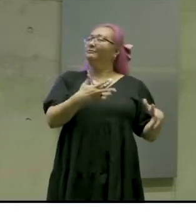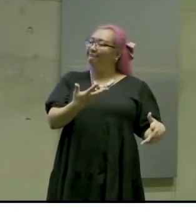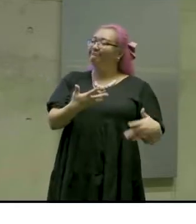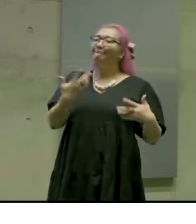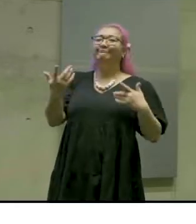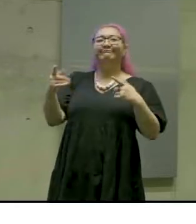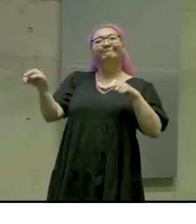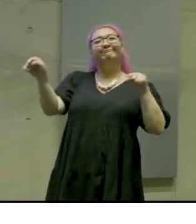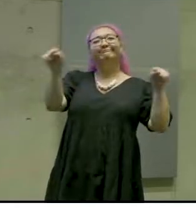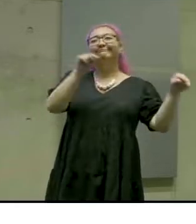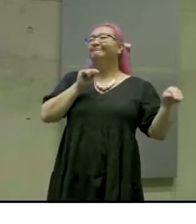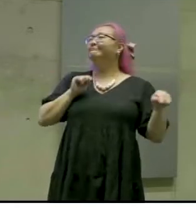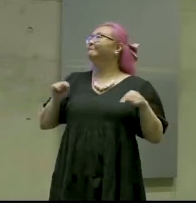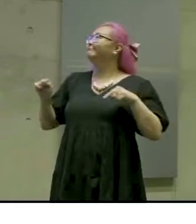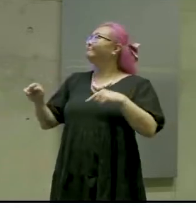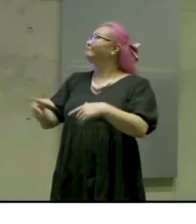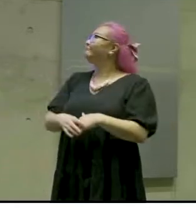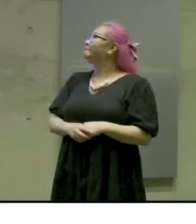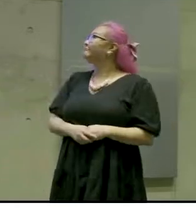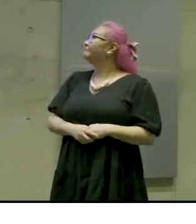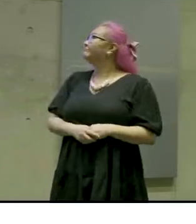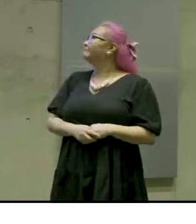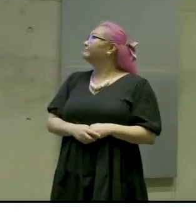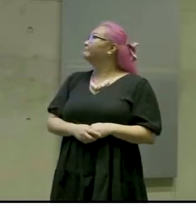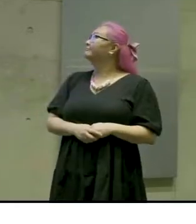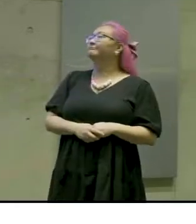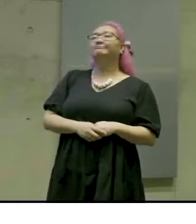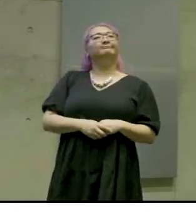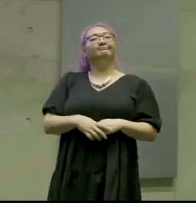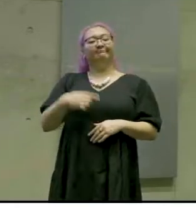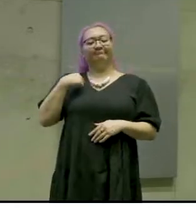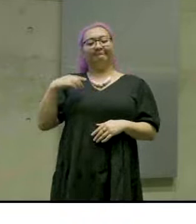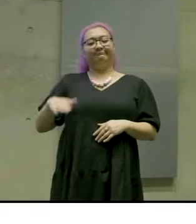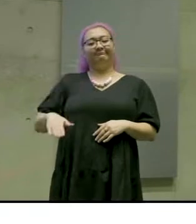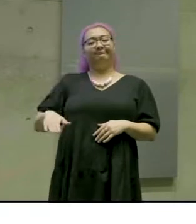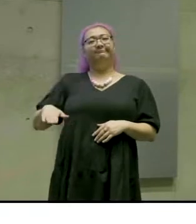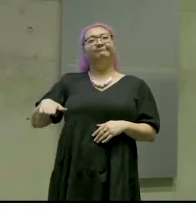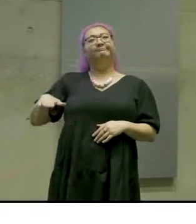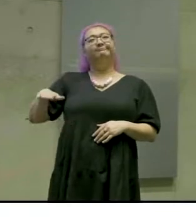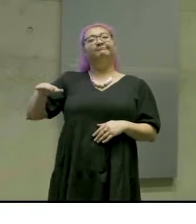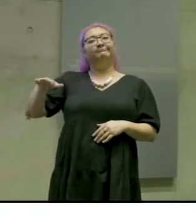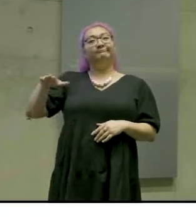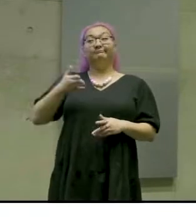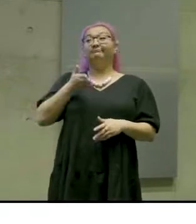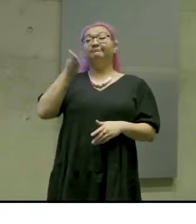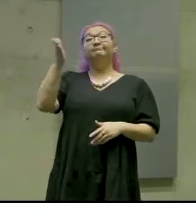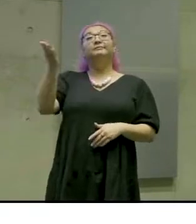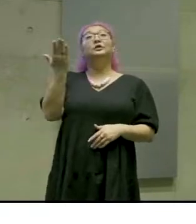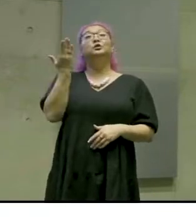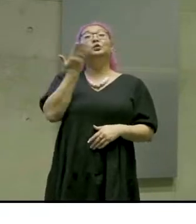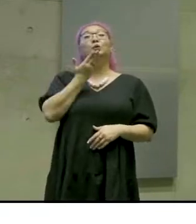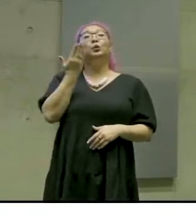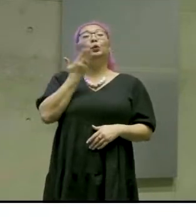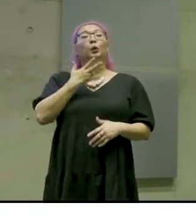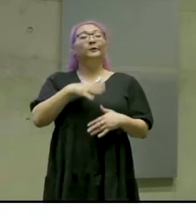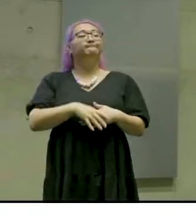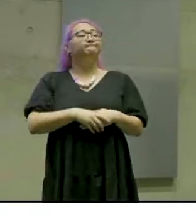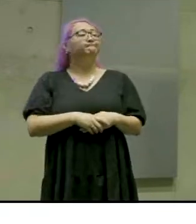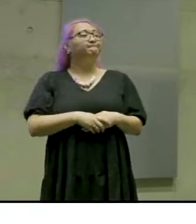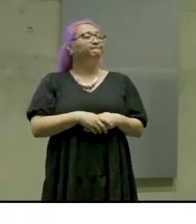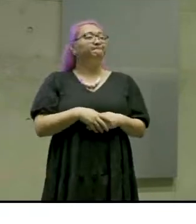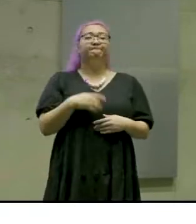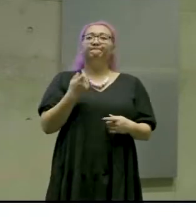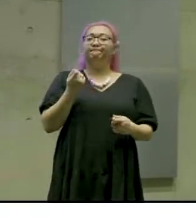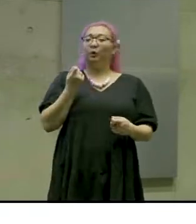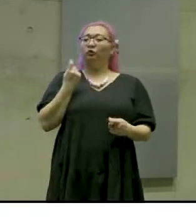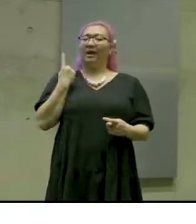then when I grew up and when I went to school, I started to notice that there is a disconnection internally that